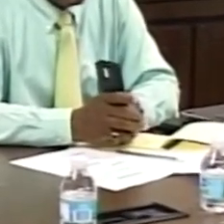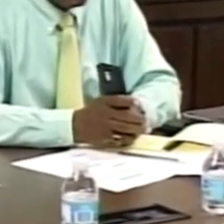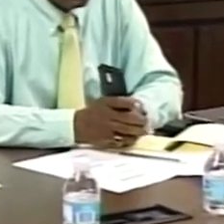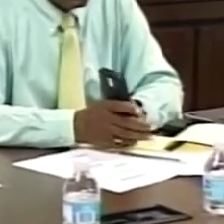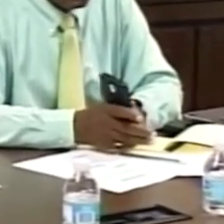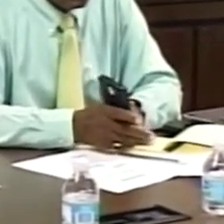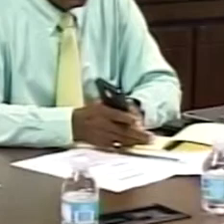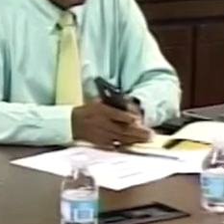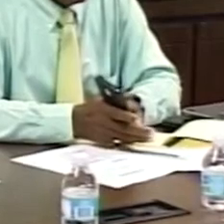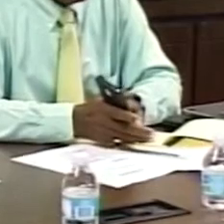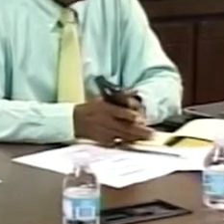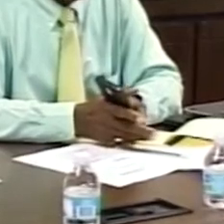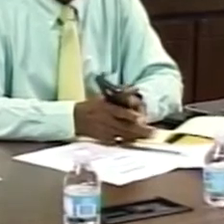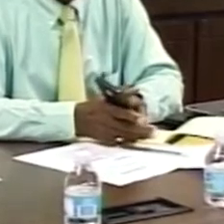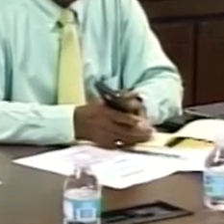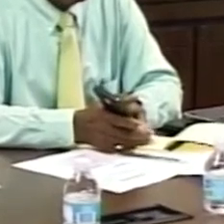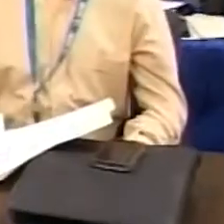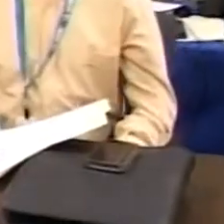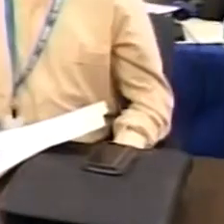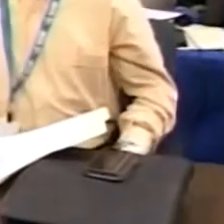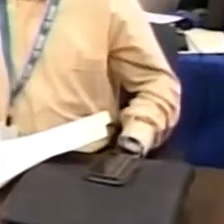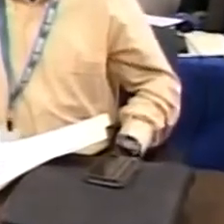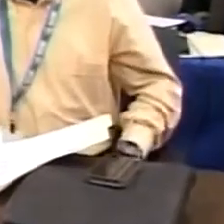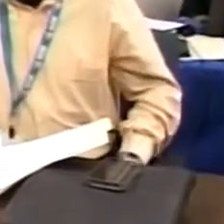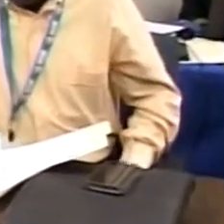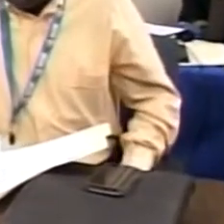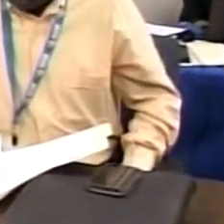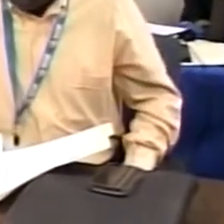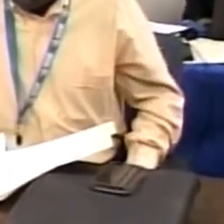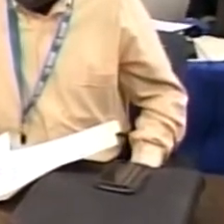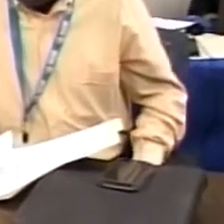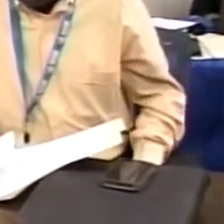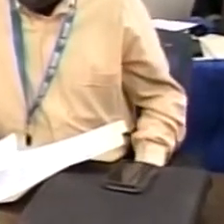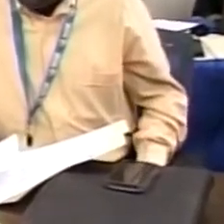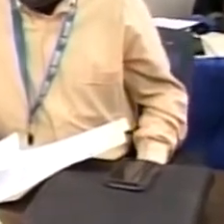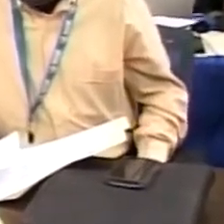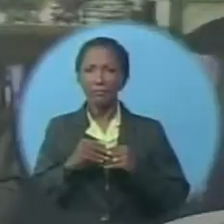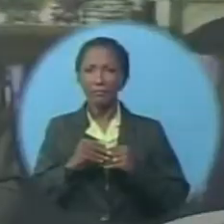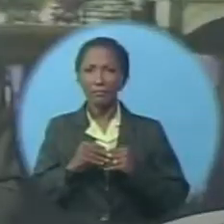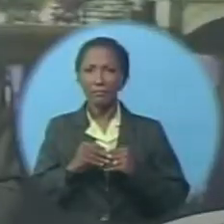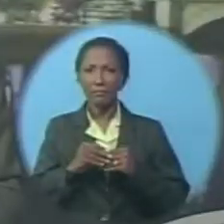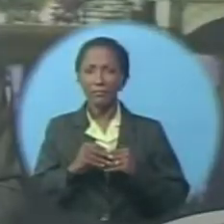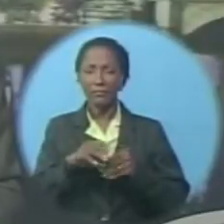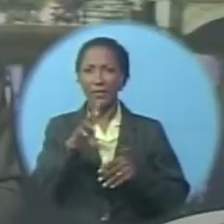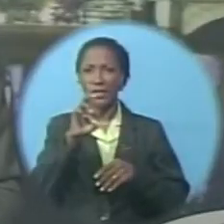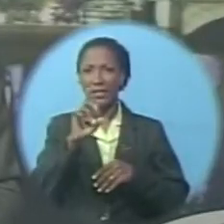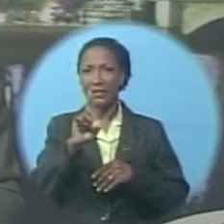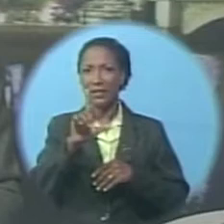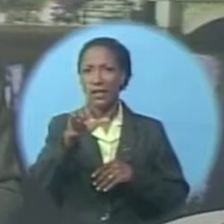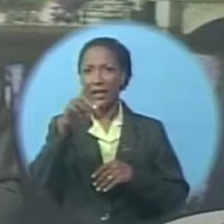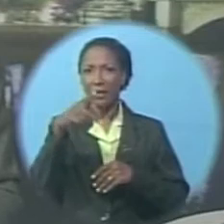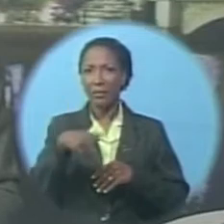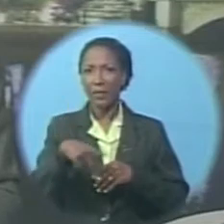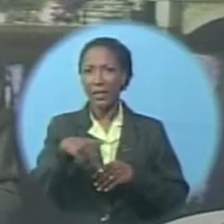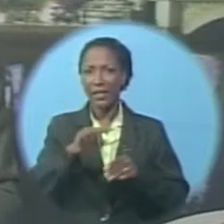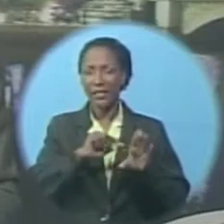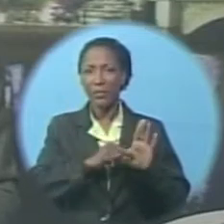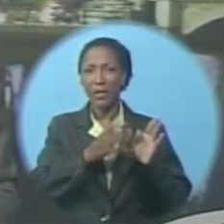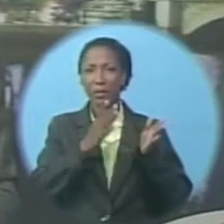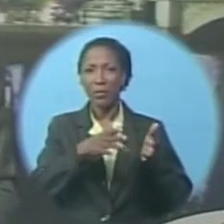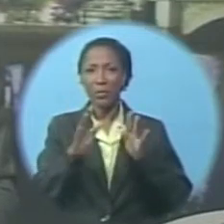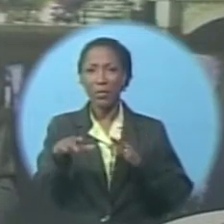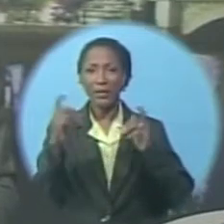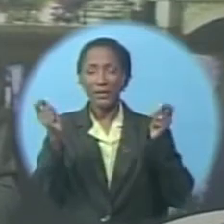CARICOM, funded by the CDB. Kent Jerson, CBC News. The Democratic Labour Party has begun